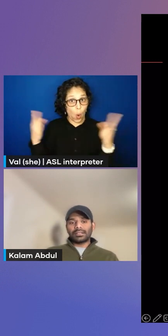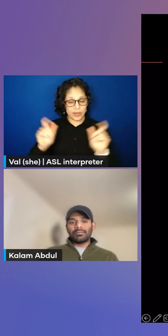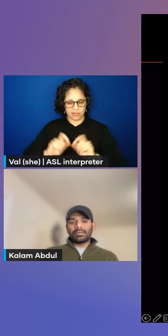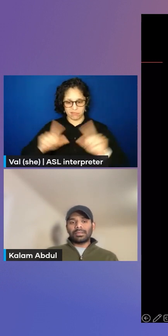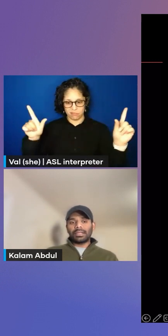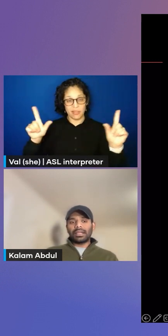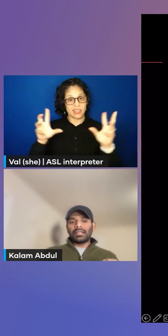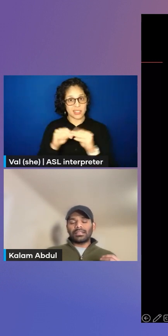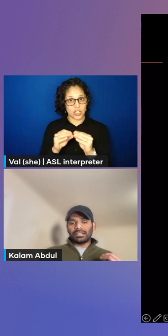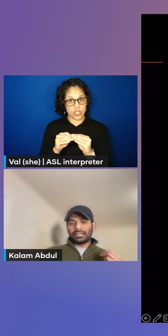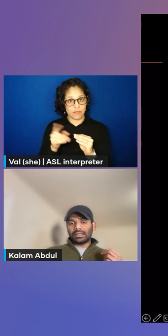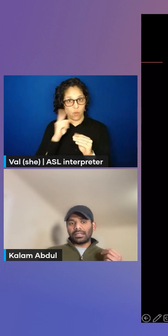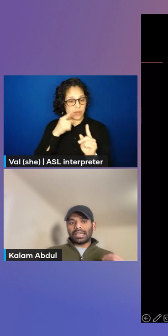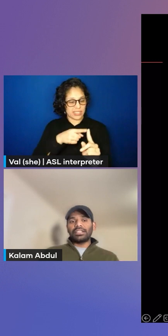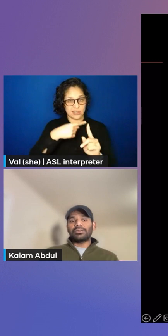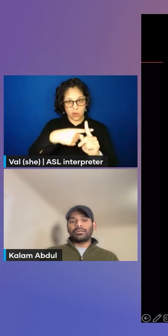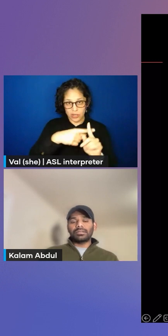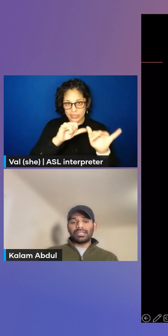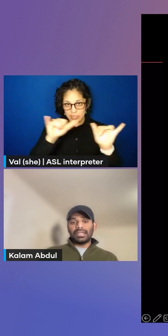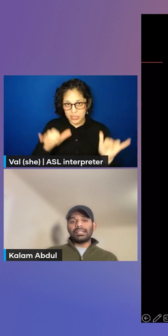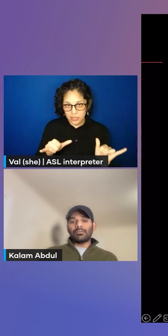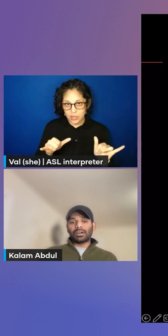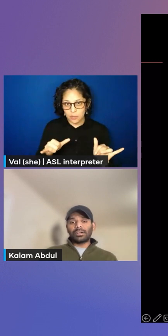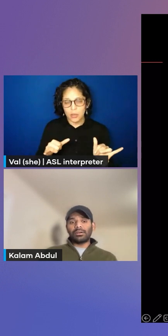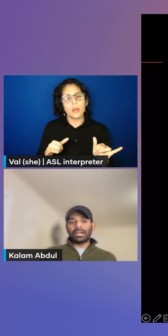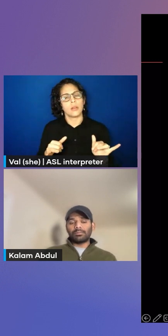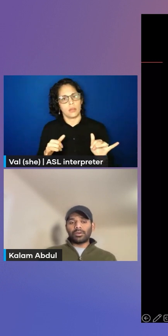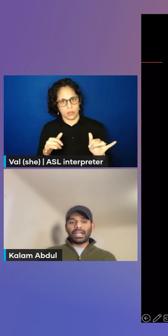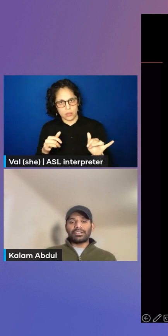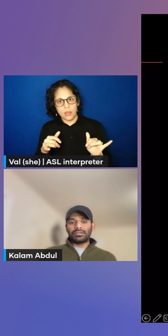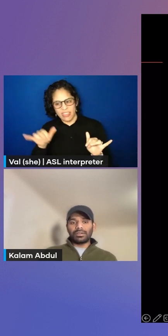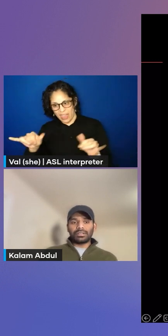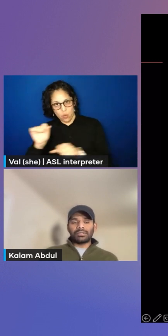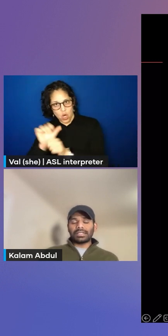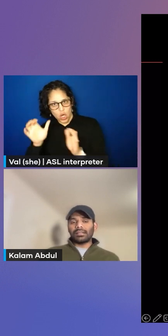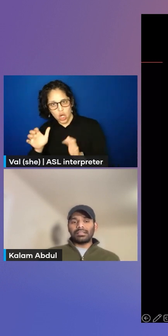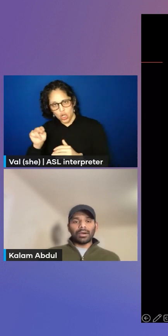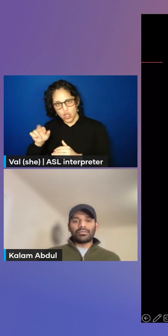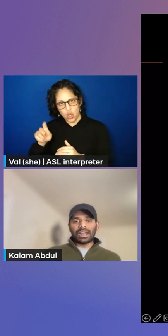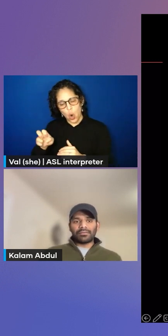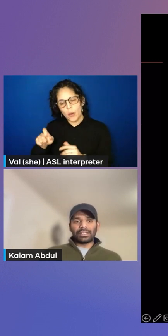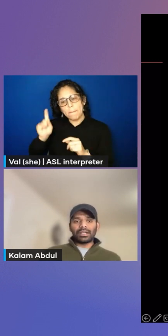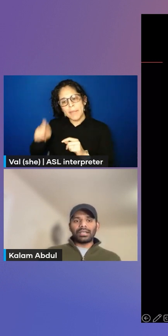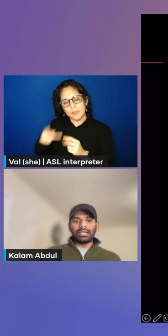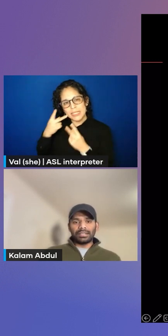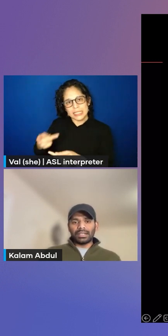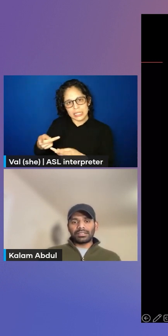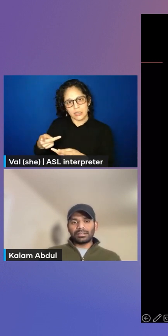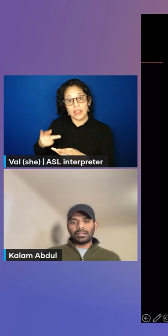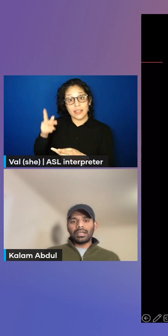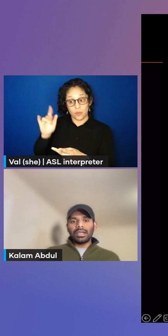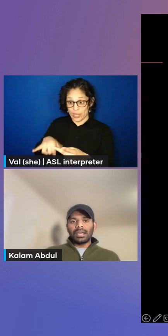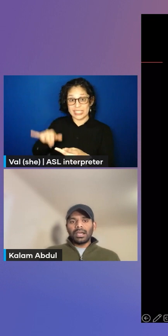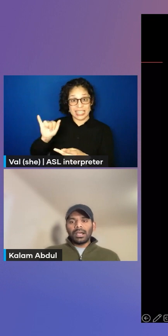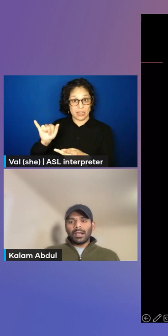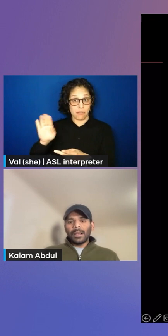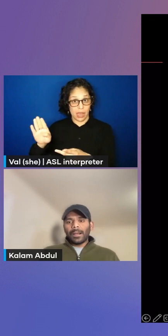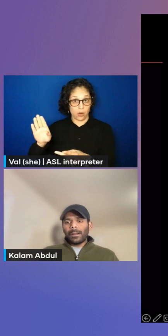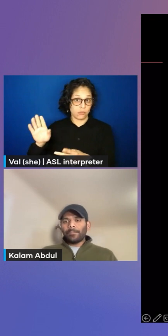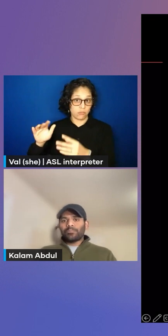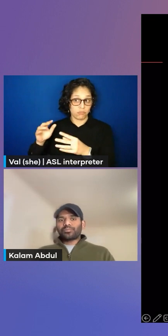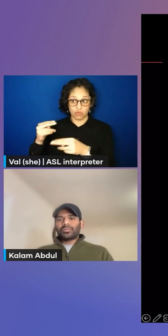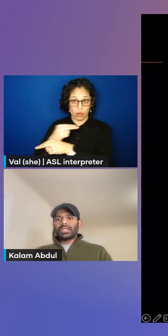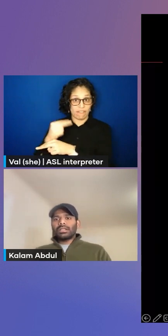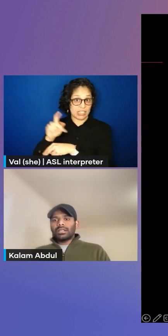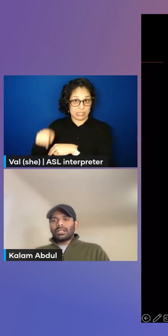target system, they need to see the worker node on port 9202. That's all inbound traffic it needs.